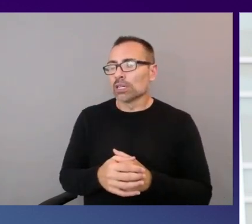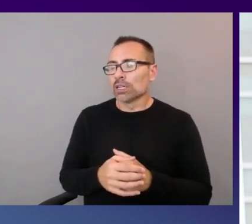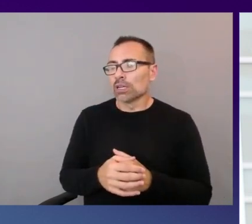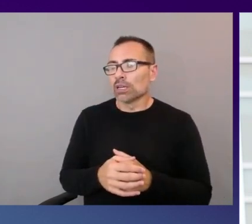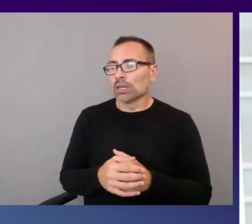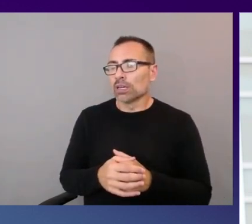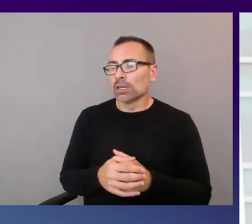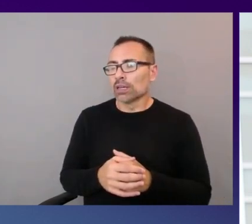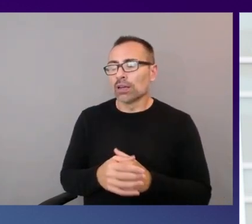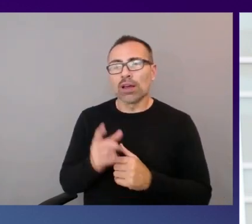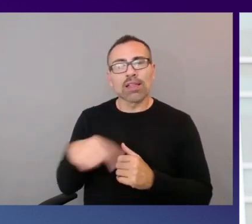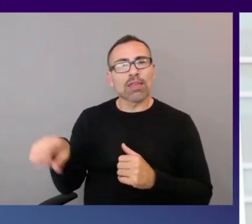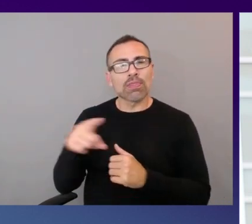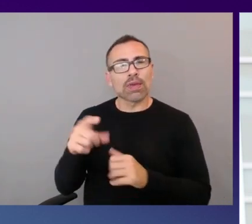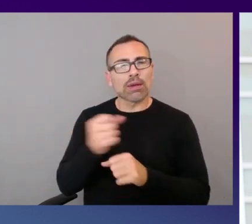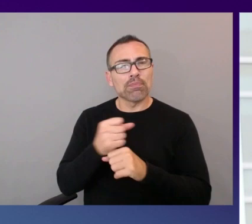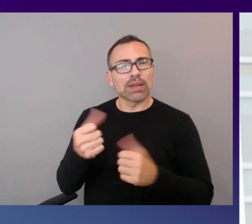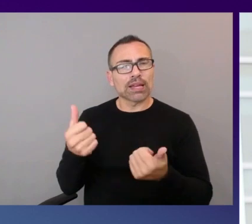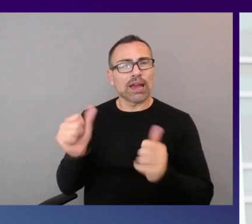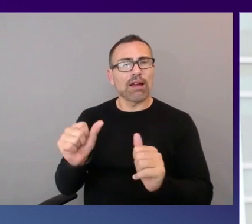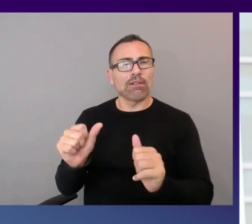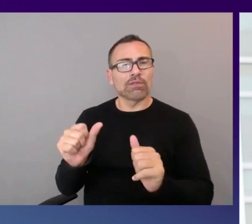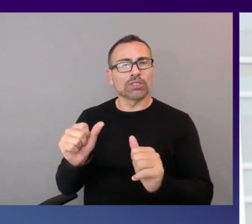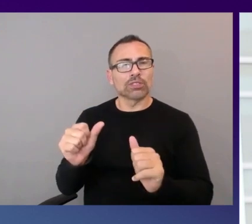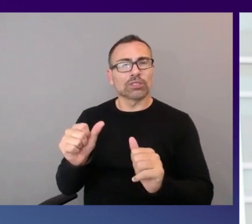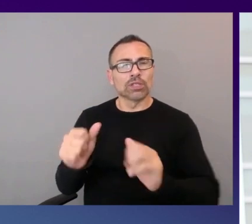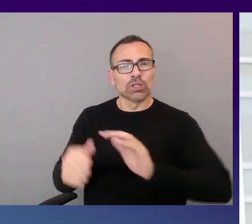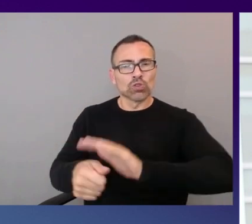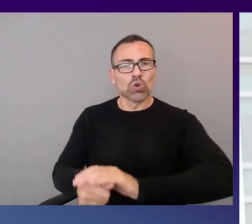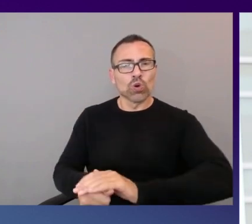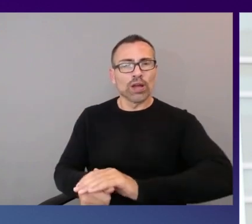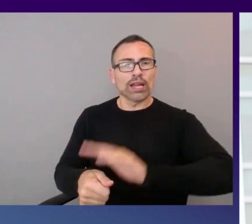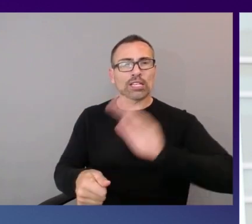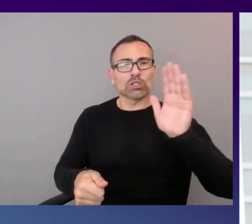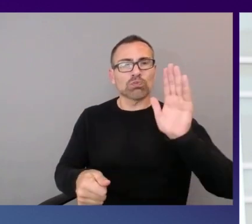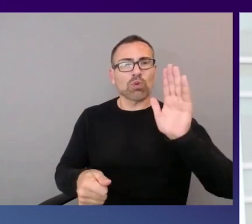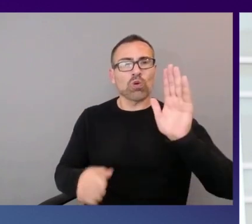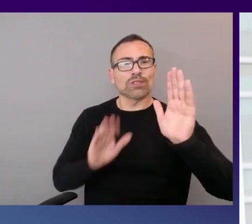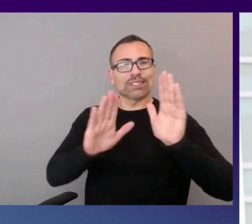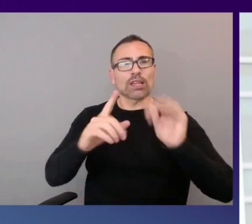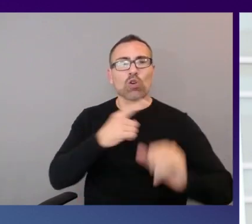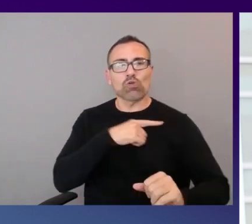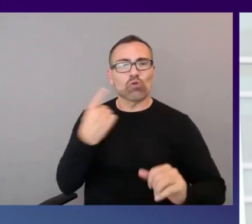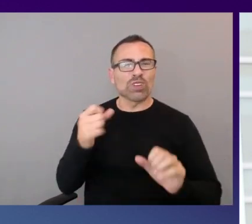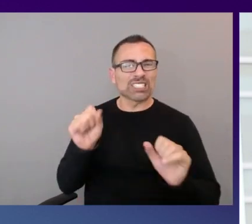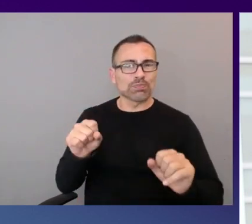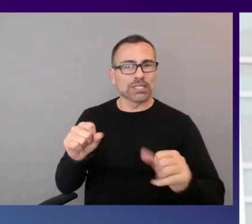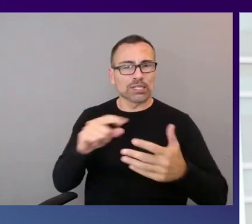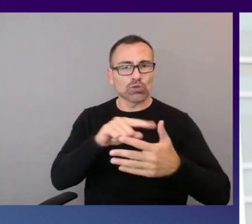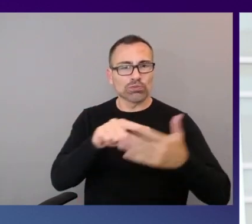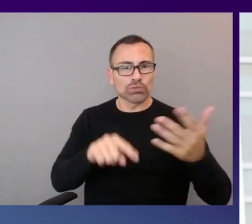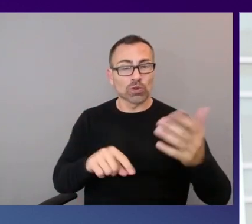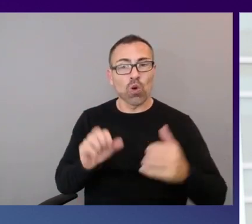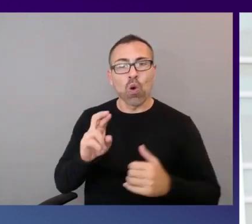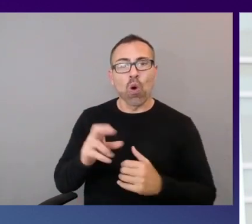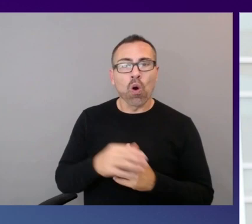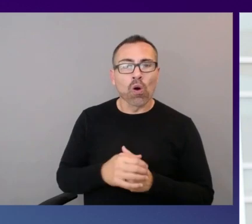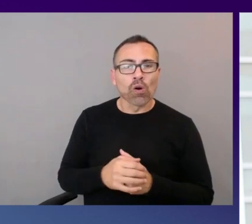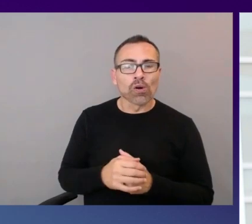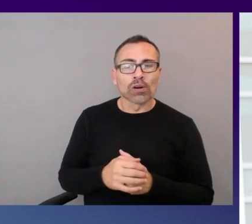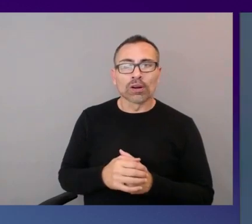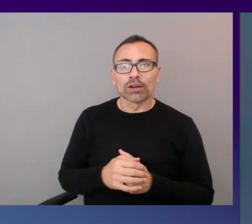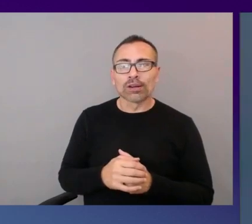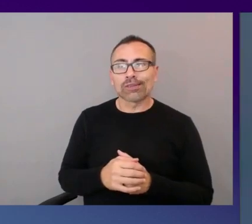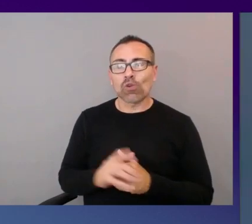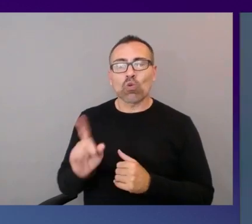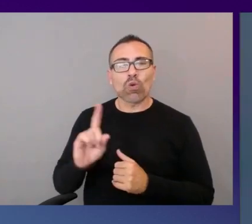to expose, you know, where there are potentials for risk or trust and safety issues,